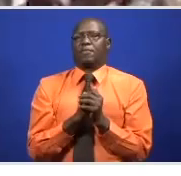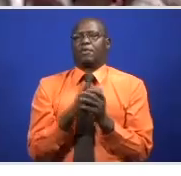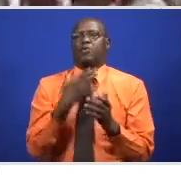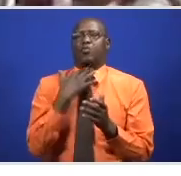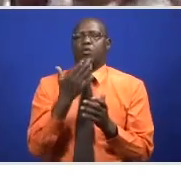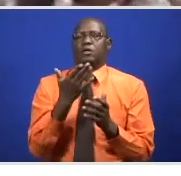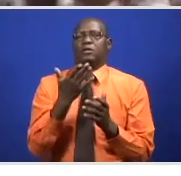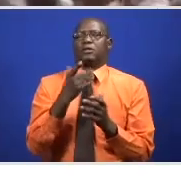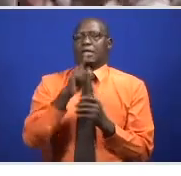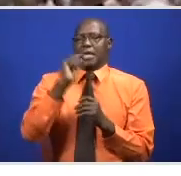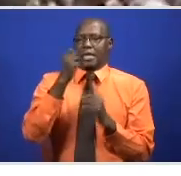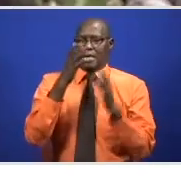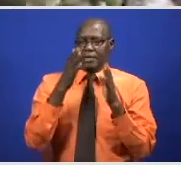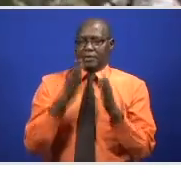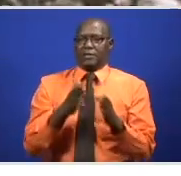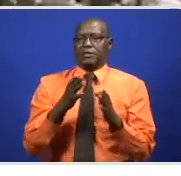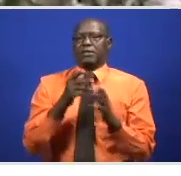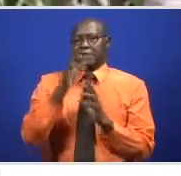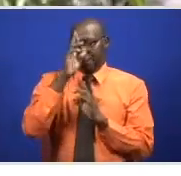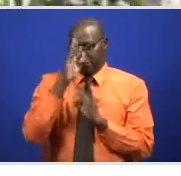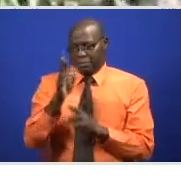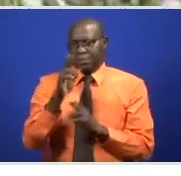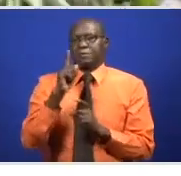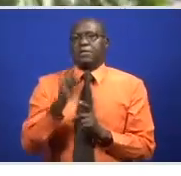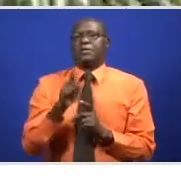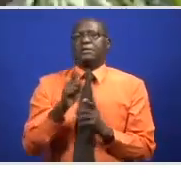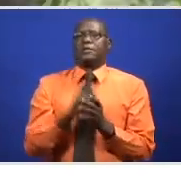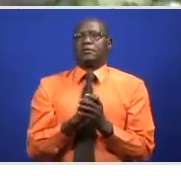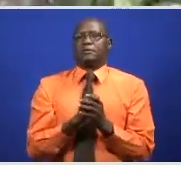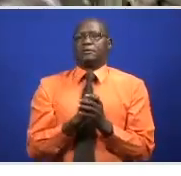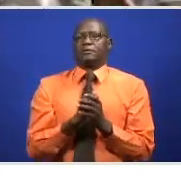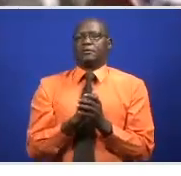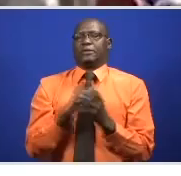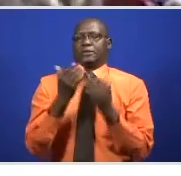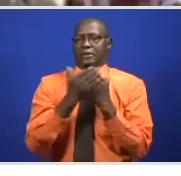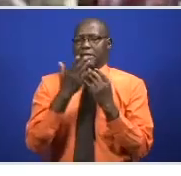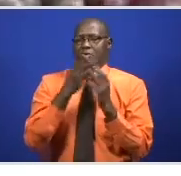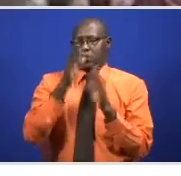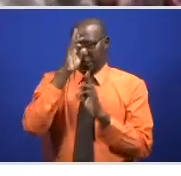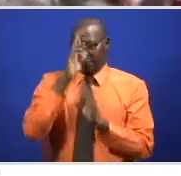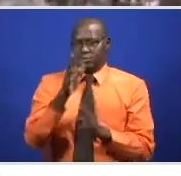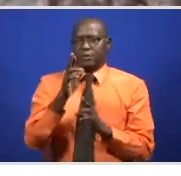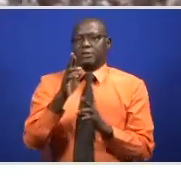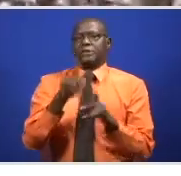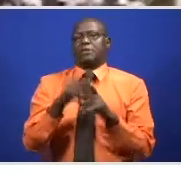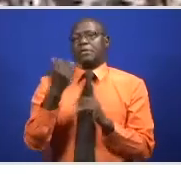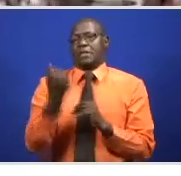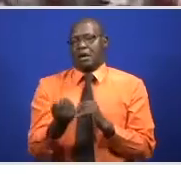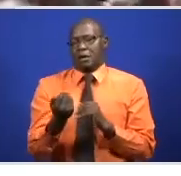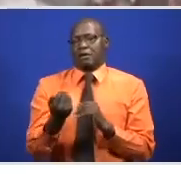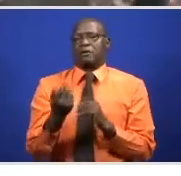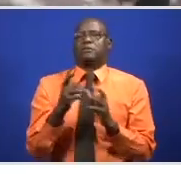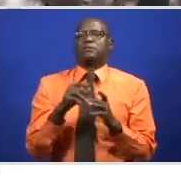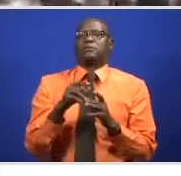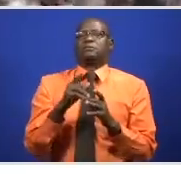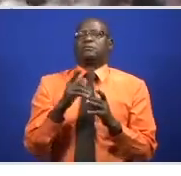Tunataka wa Kenya wasiheshimiwe, waishi maisha ya heshima. Hata mtu mdogo aishi